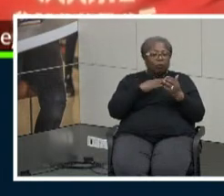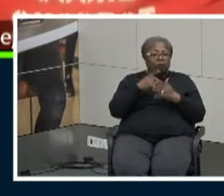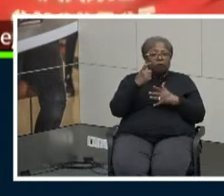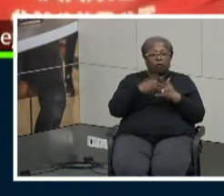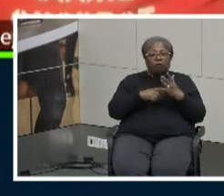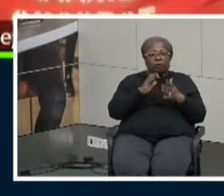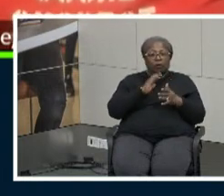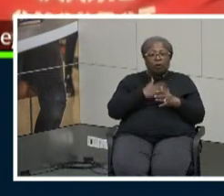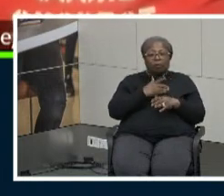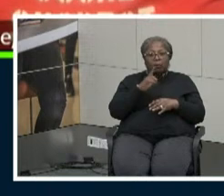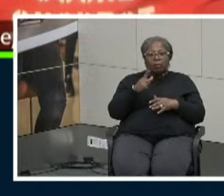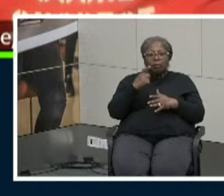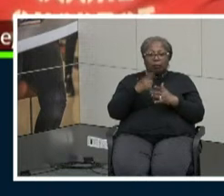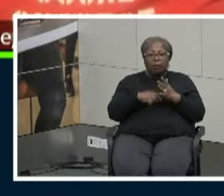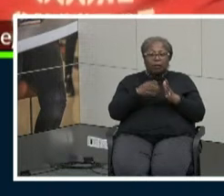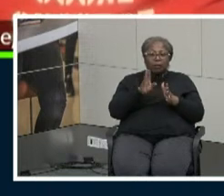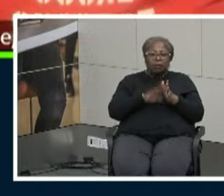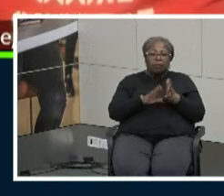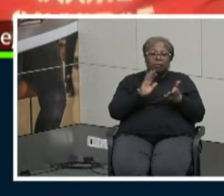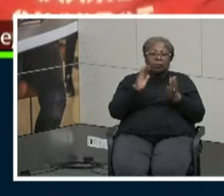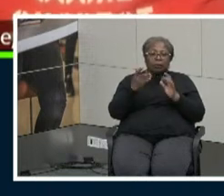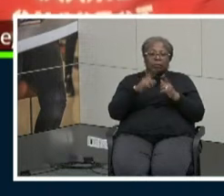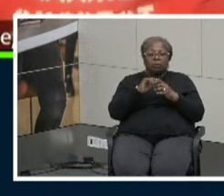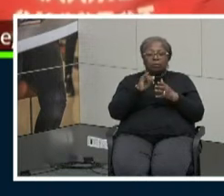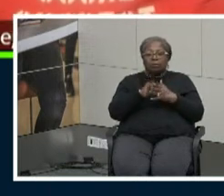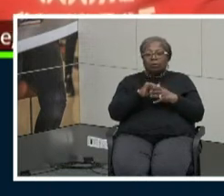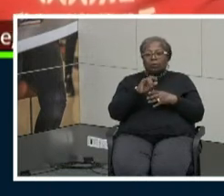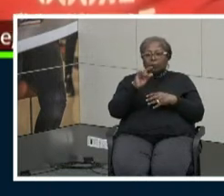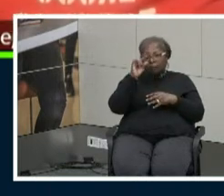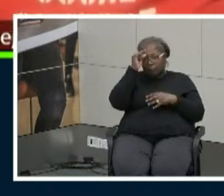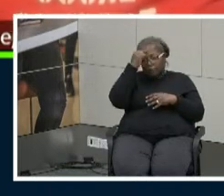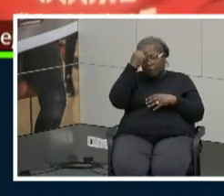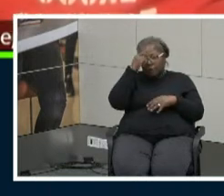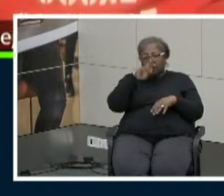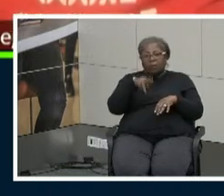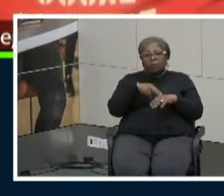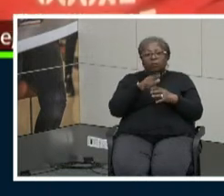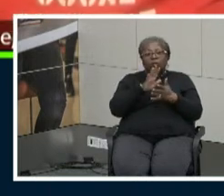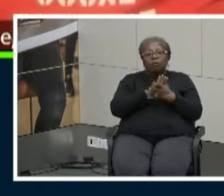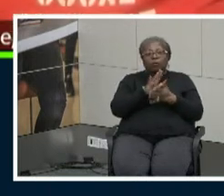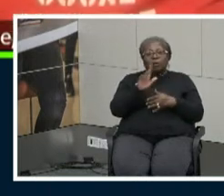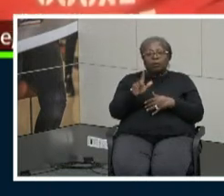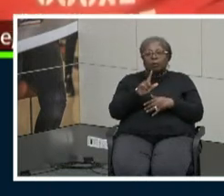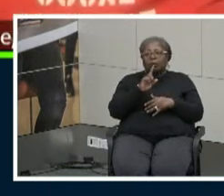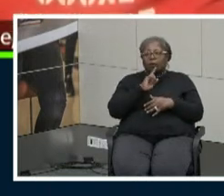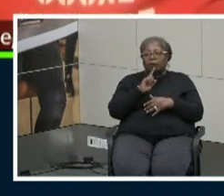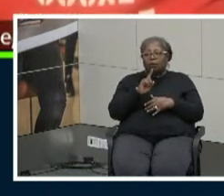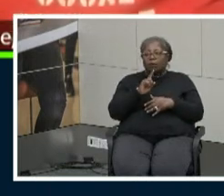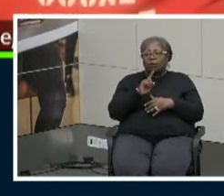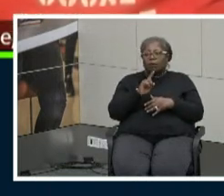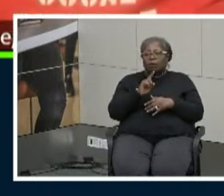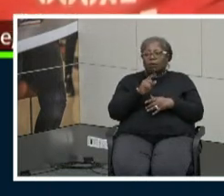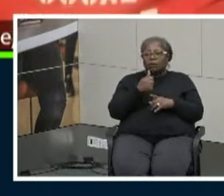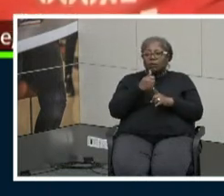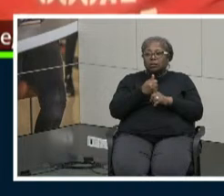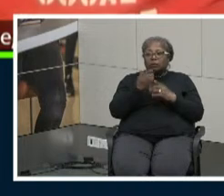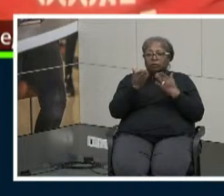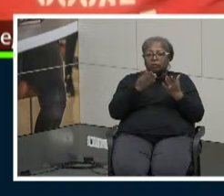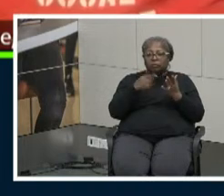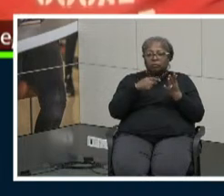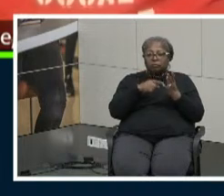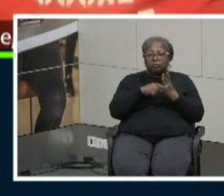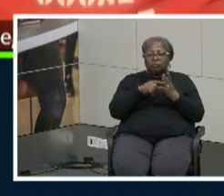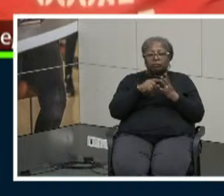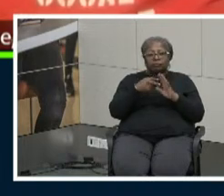our libraries the price is cheap compared to that of an ignorant Nation school librarians are often accused of being self-serving this